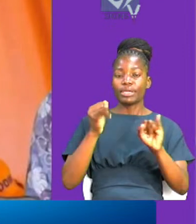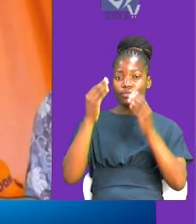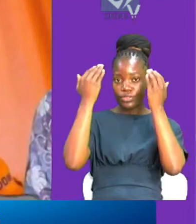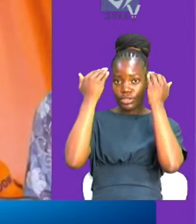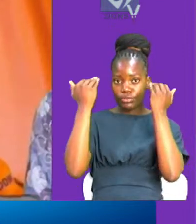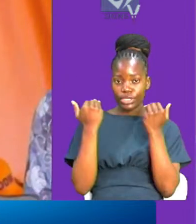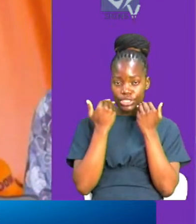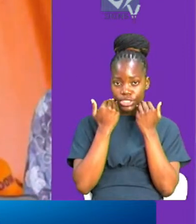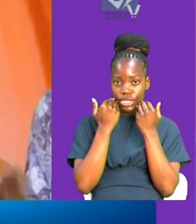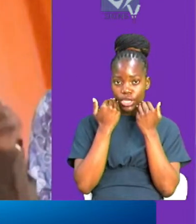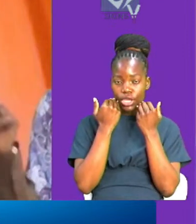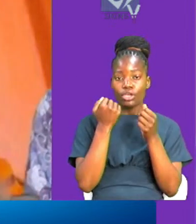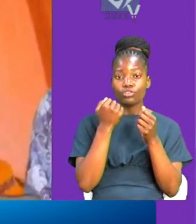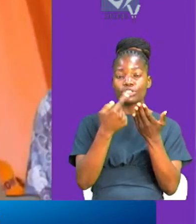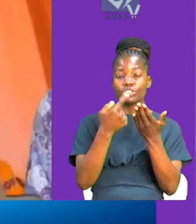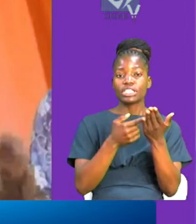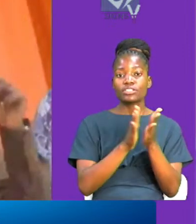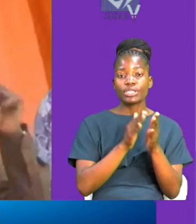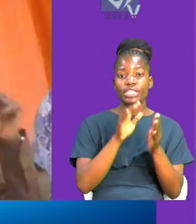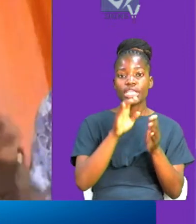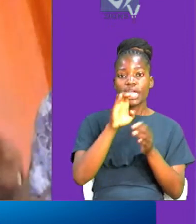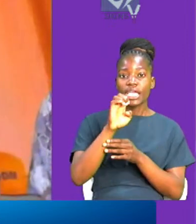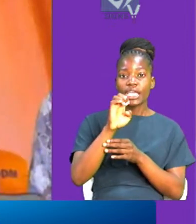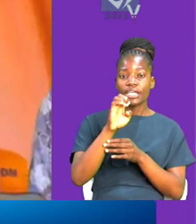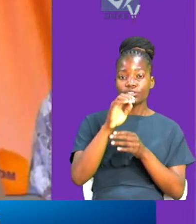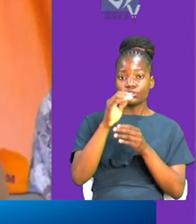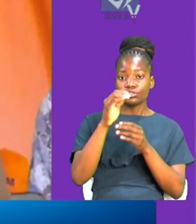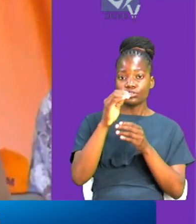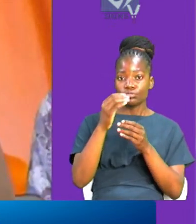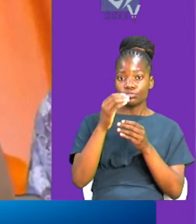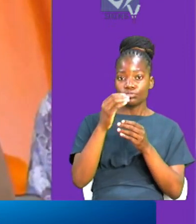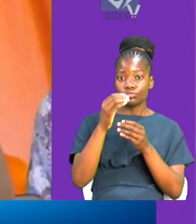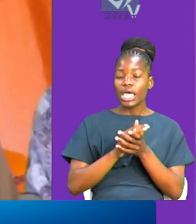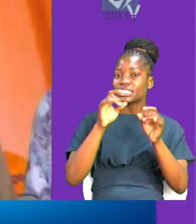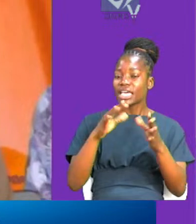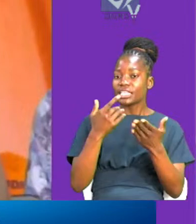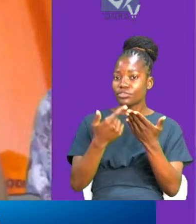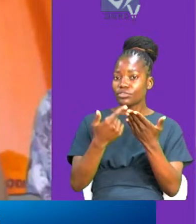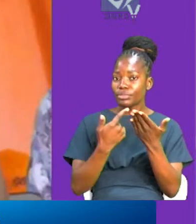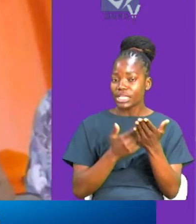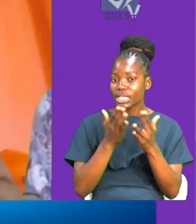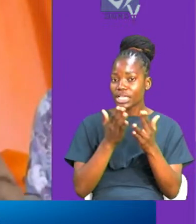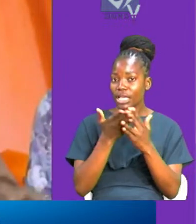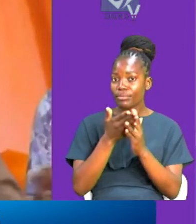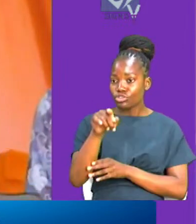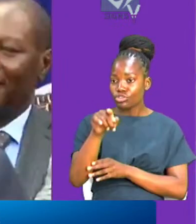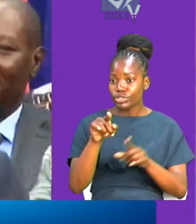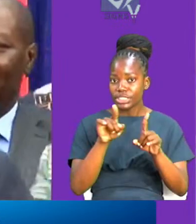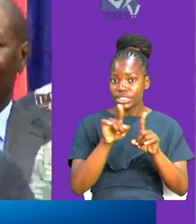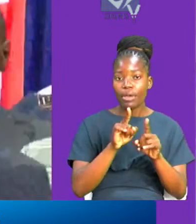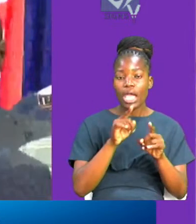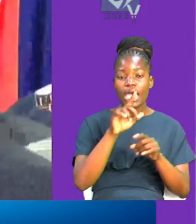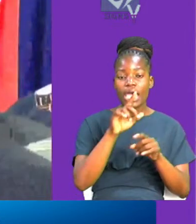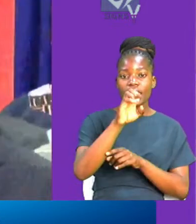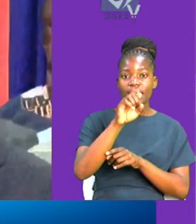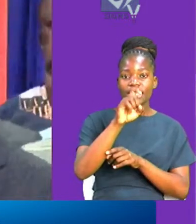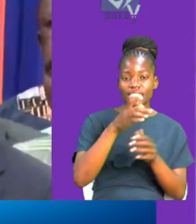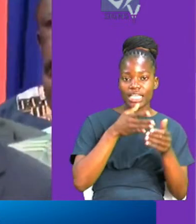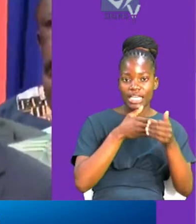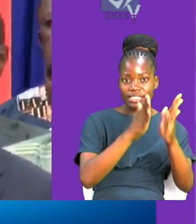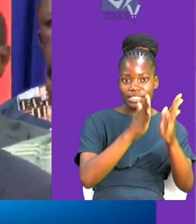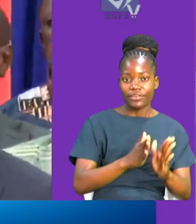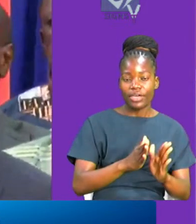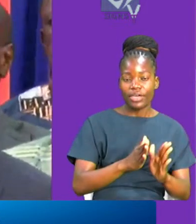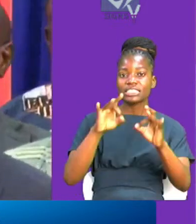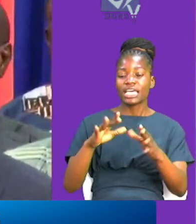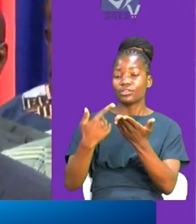executive. There's nothing to be discussed between you and the executive. There's nothing to